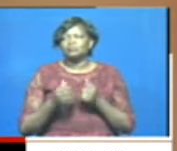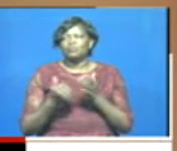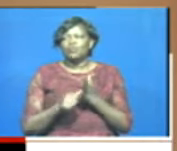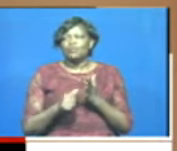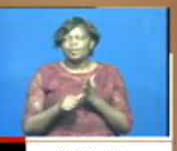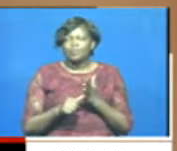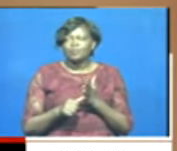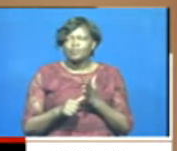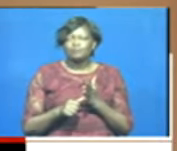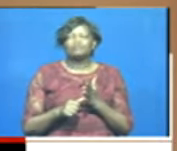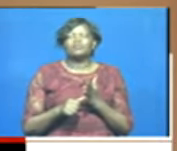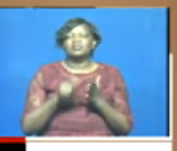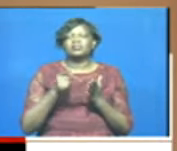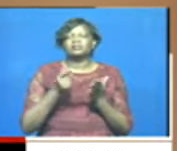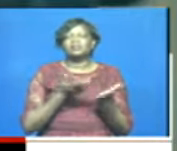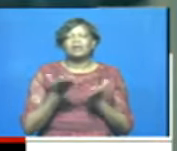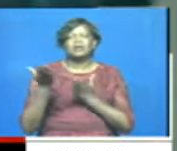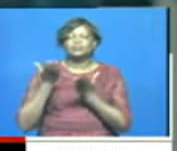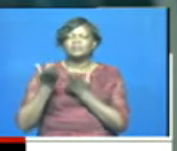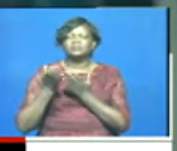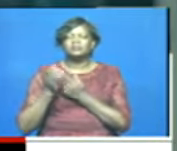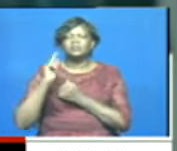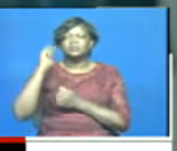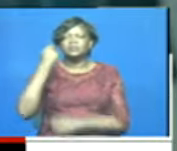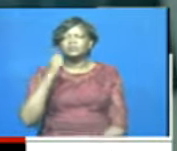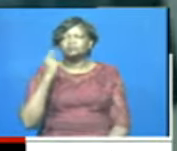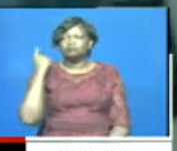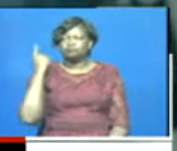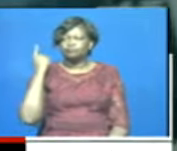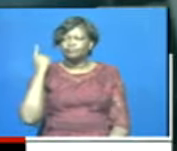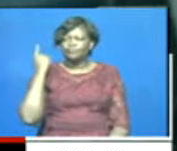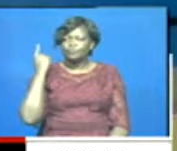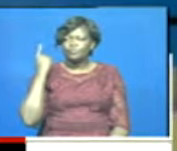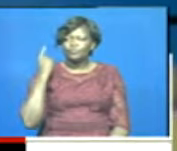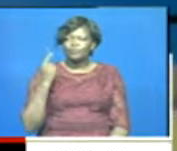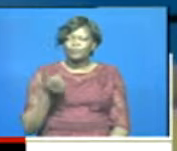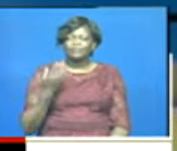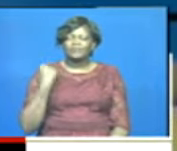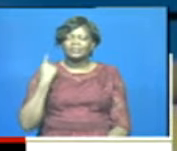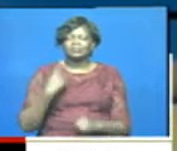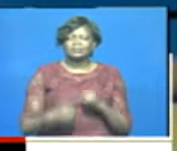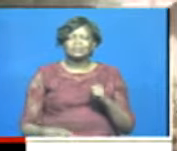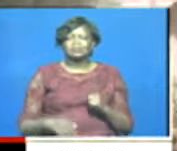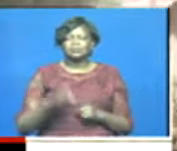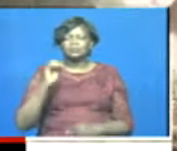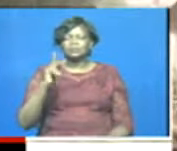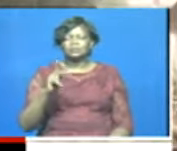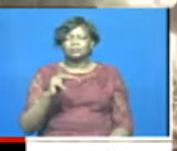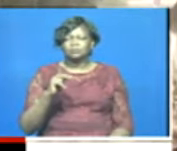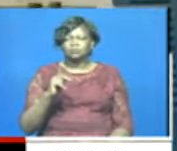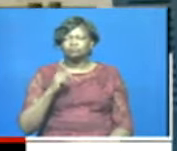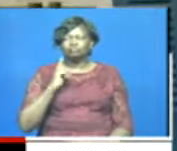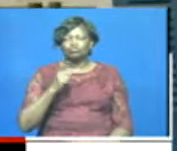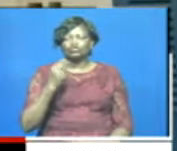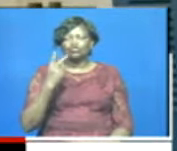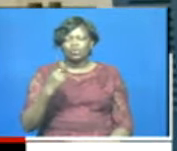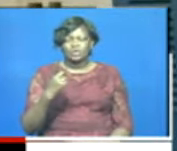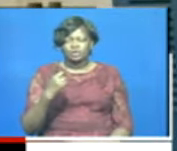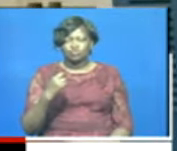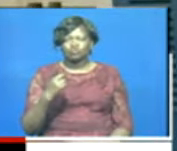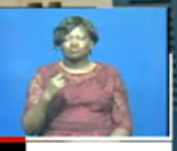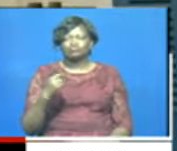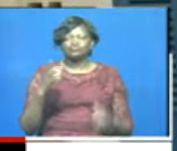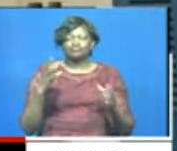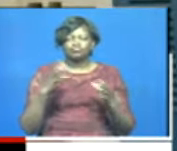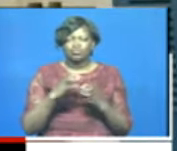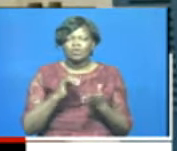businesses in the country. March last year, the Communications Authority warned 21 courier and postal firms that their